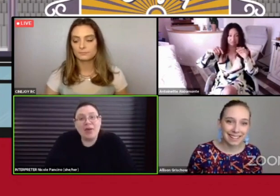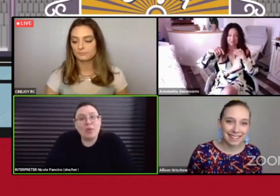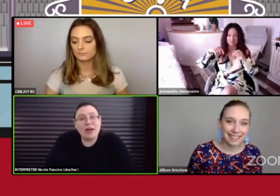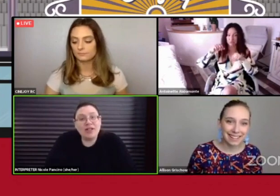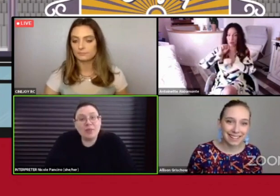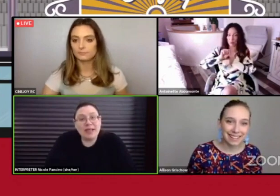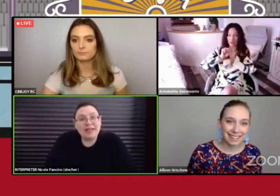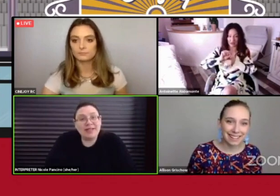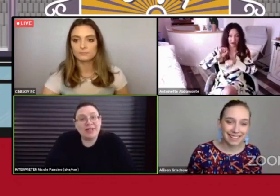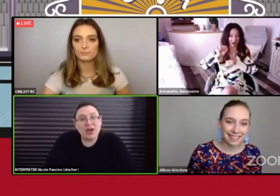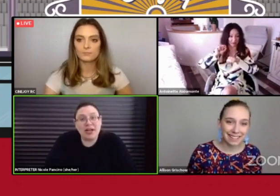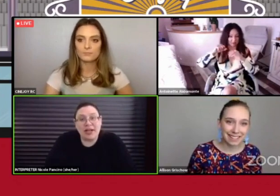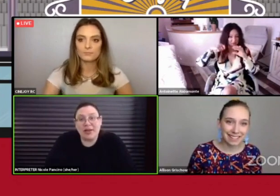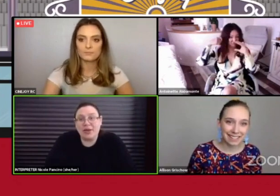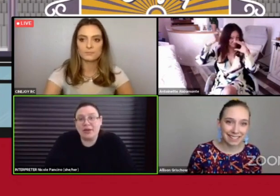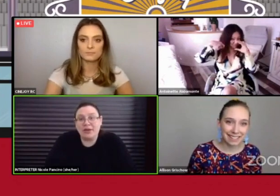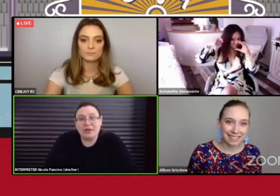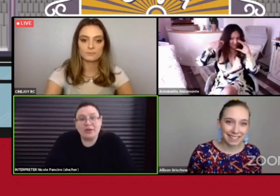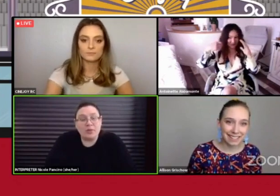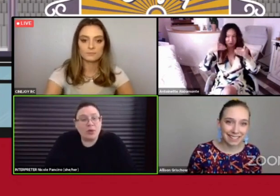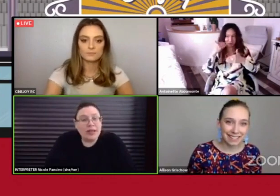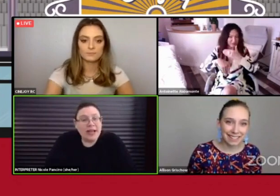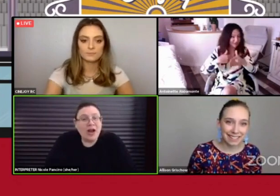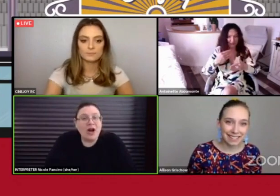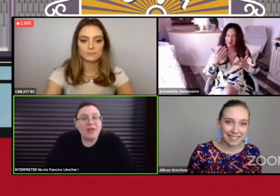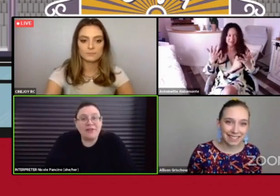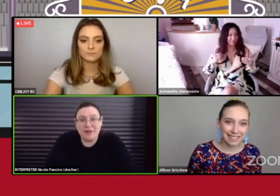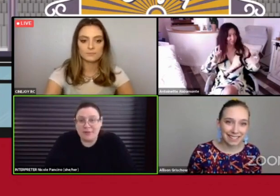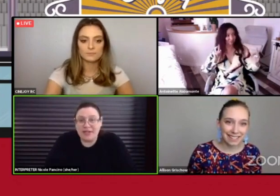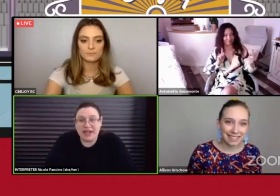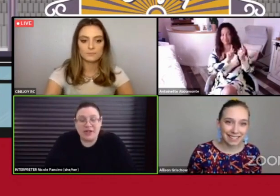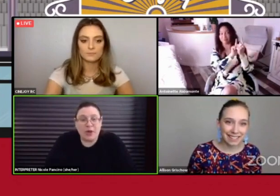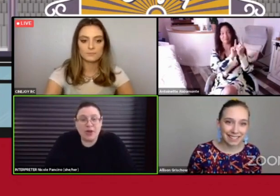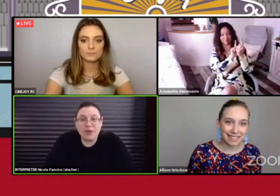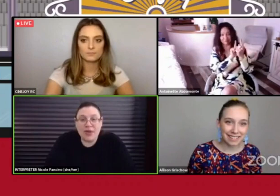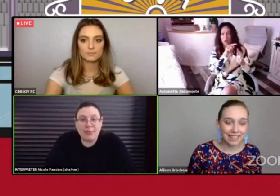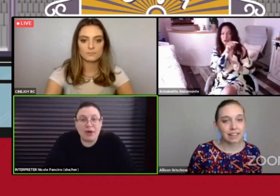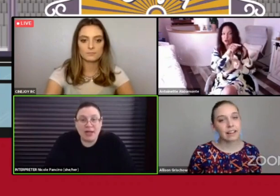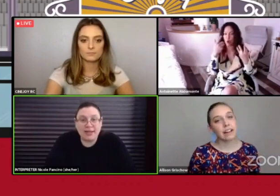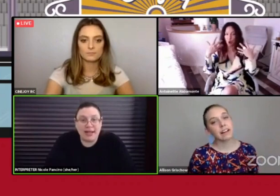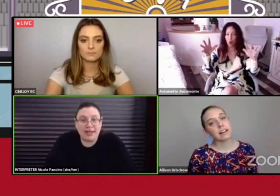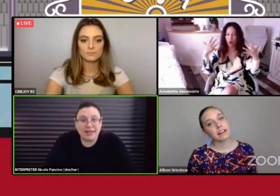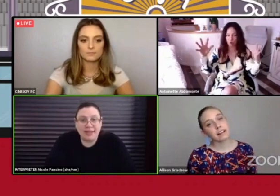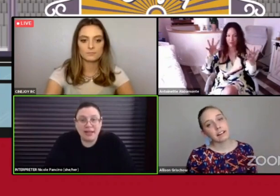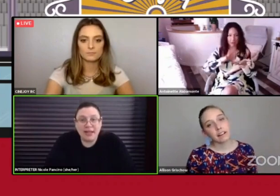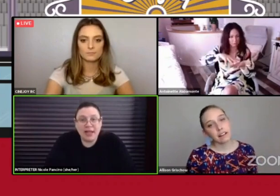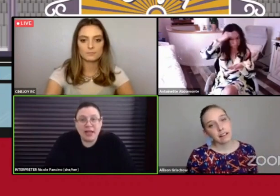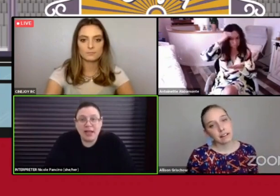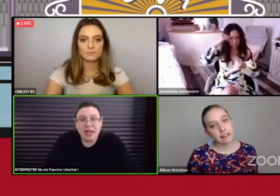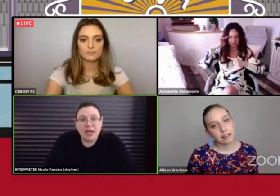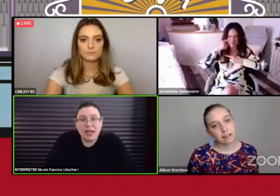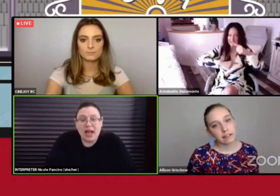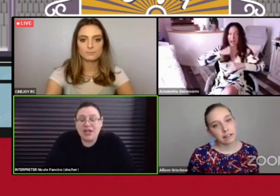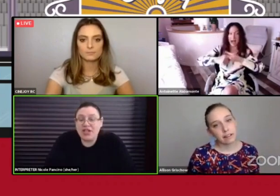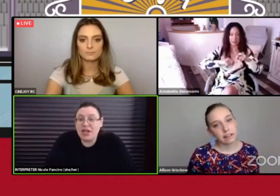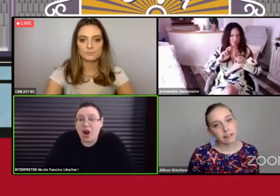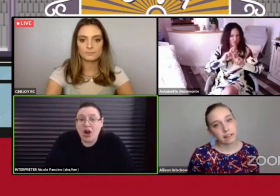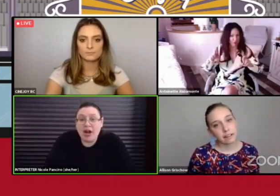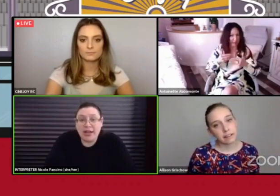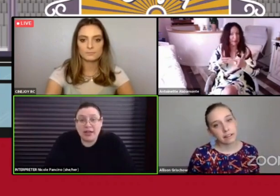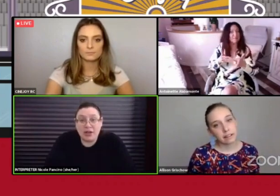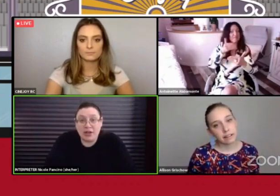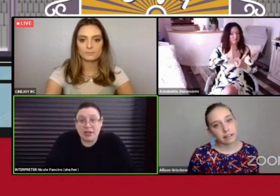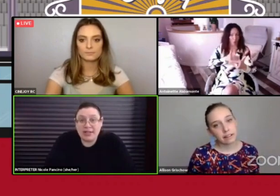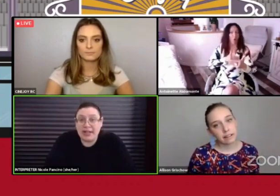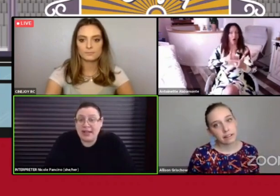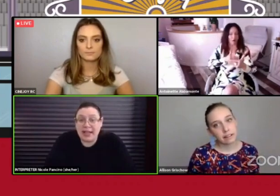and once we started working on the film together going through that process and she had